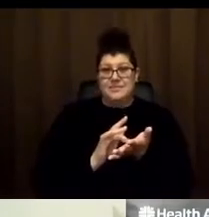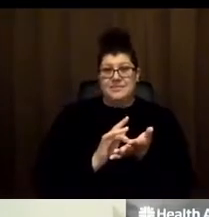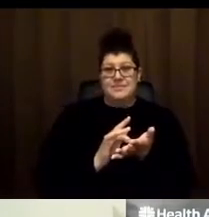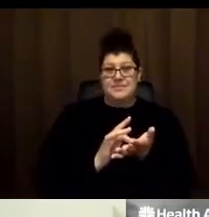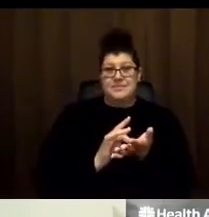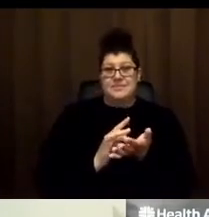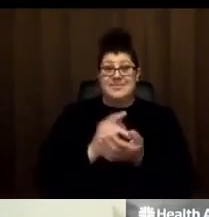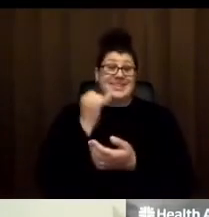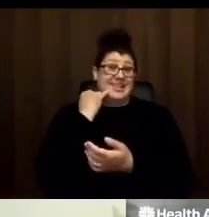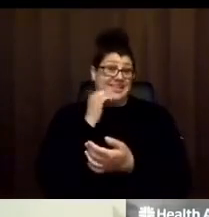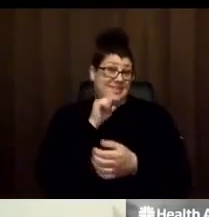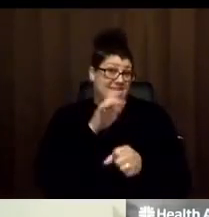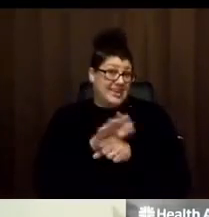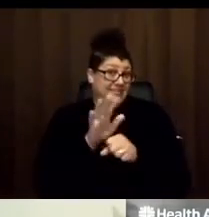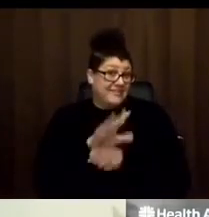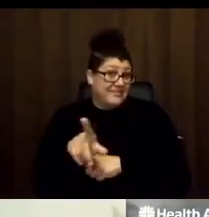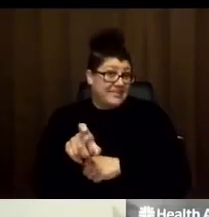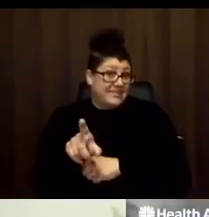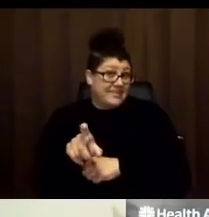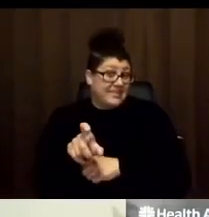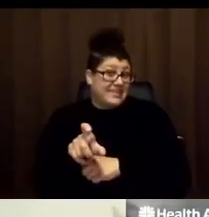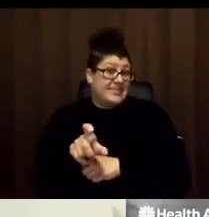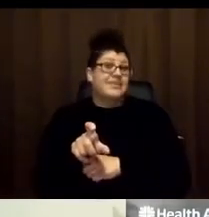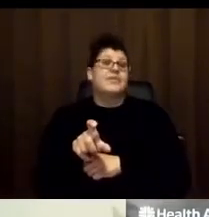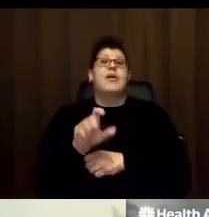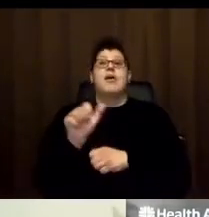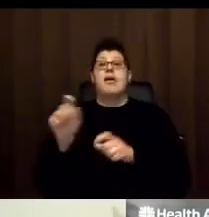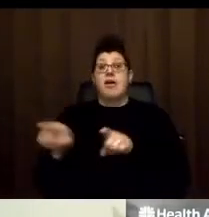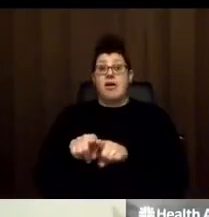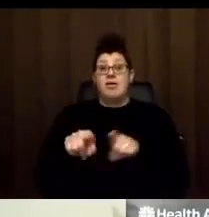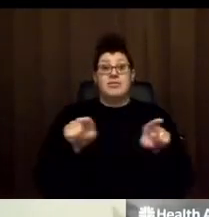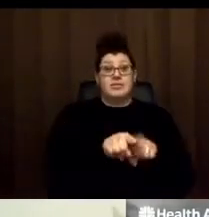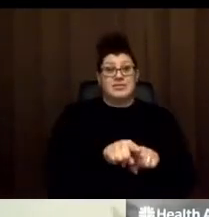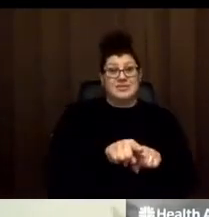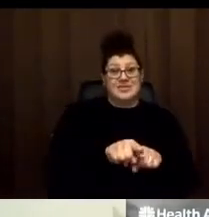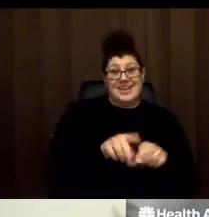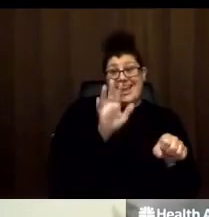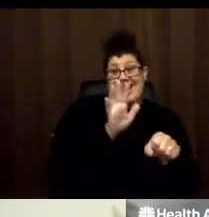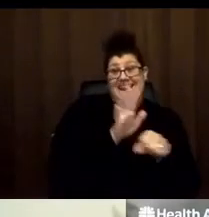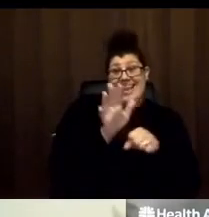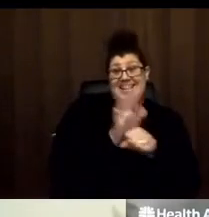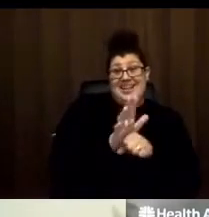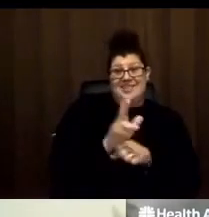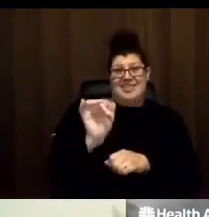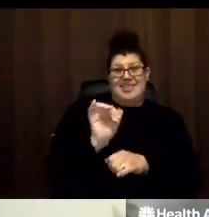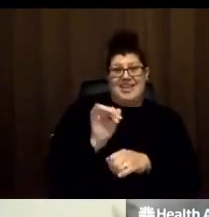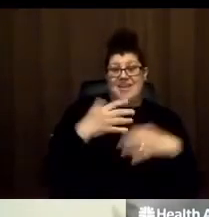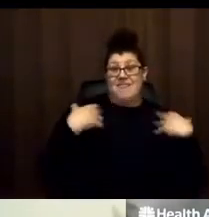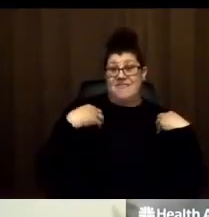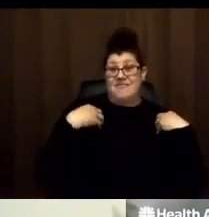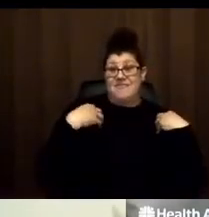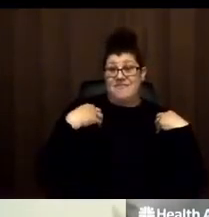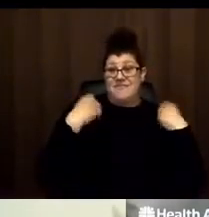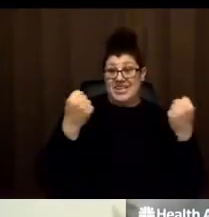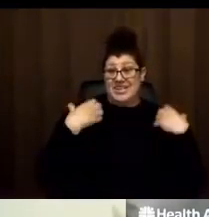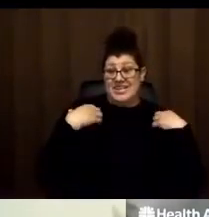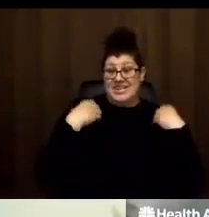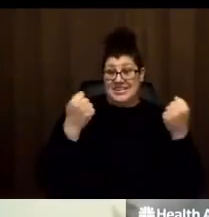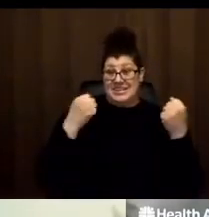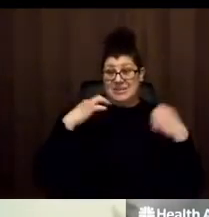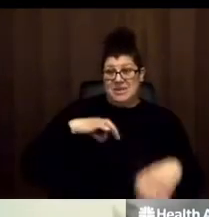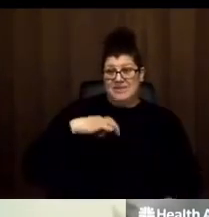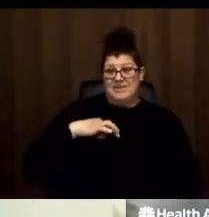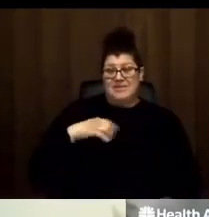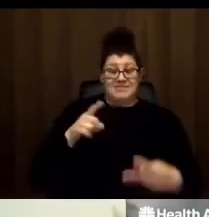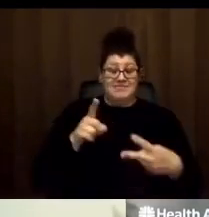wasn't enough, Medicare Advantage plans offer extra perks like fitness plans, things that Original Medicare